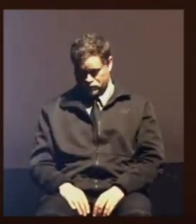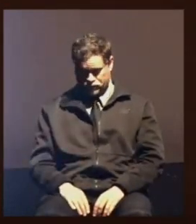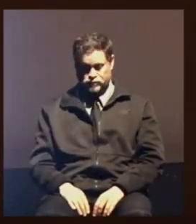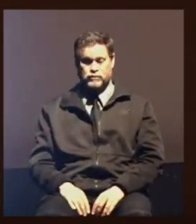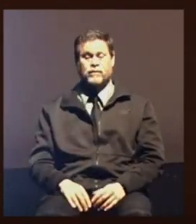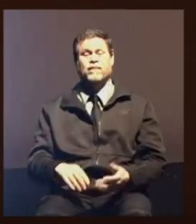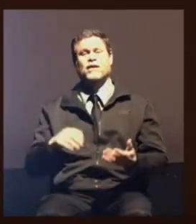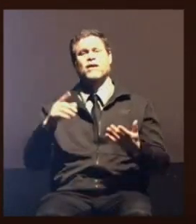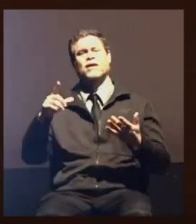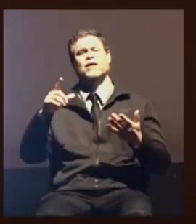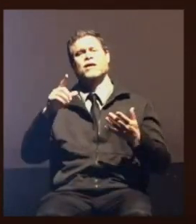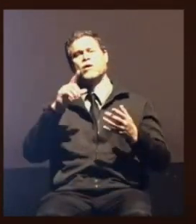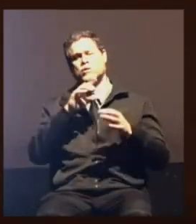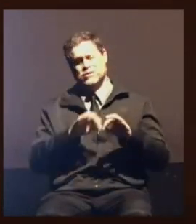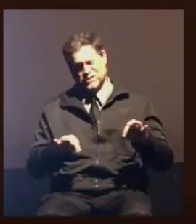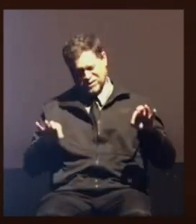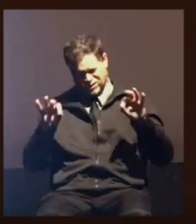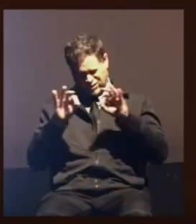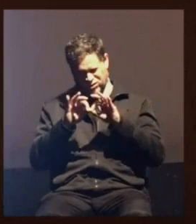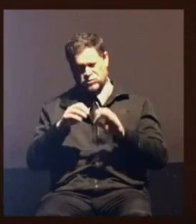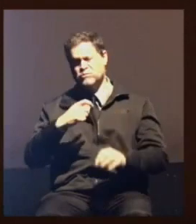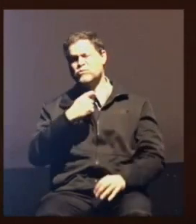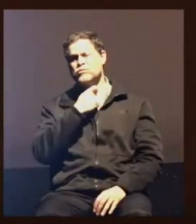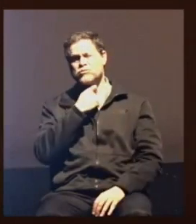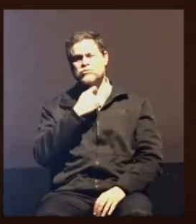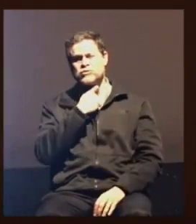He was quintessential Marine.